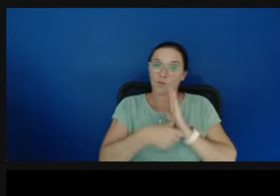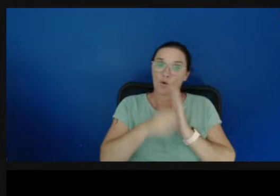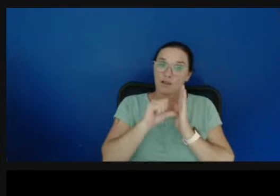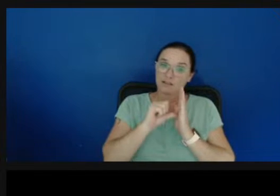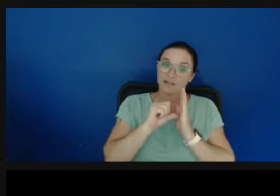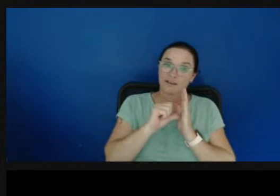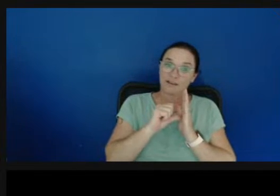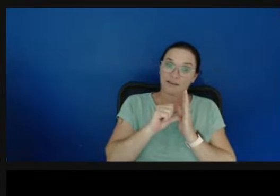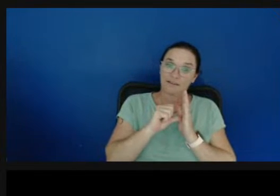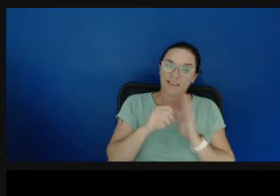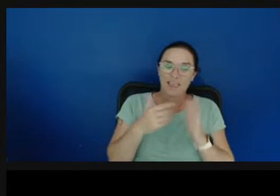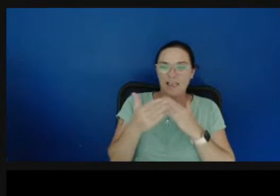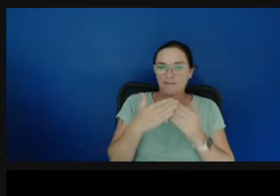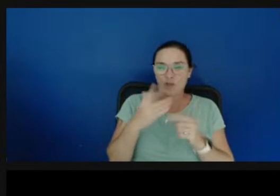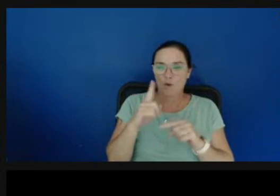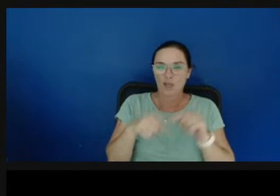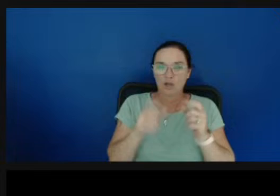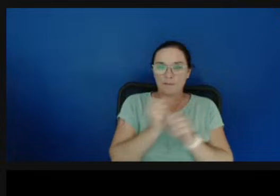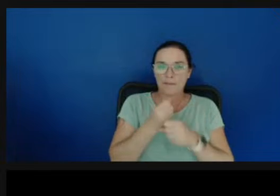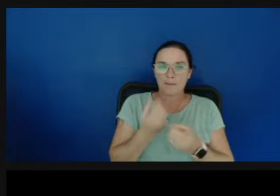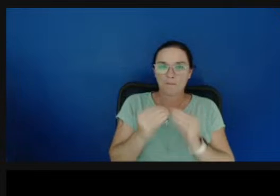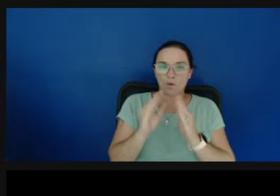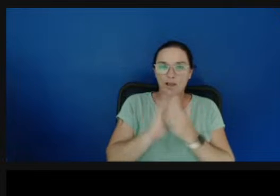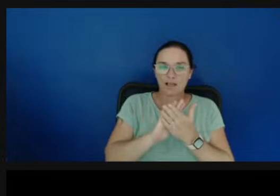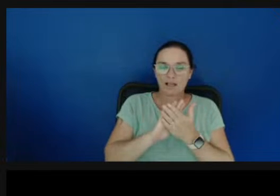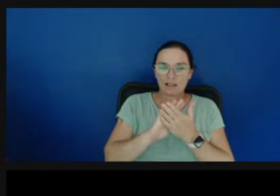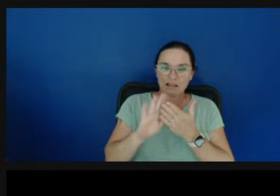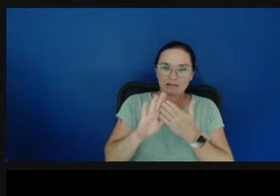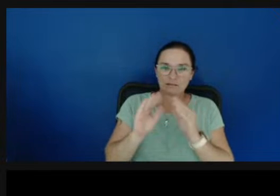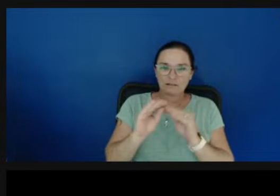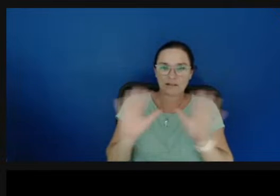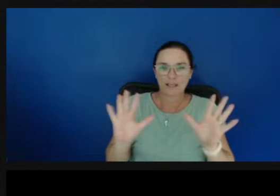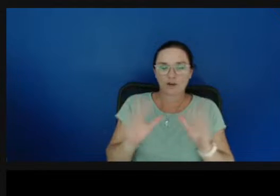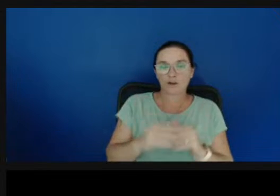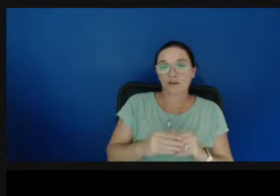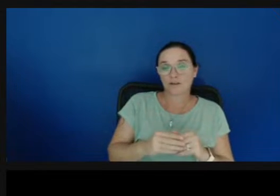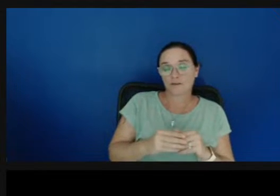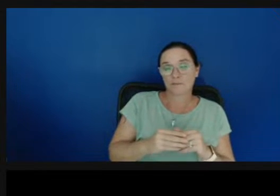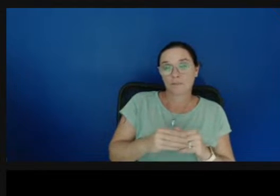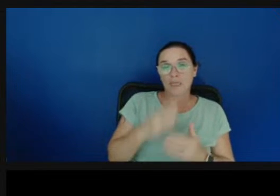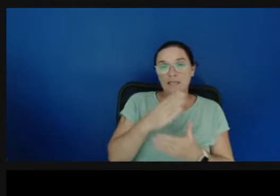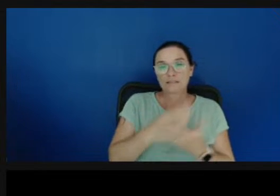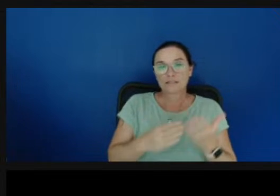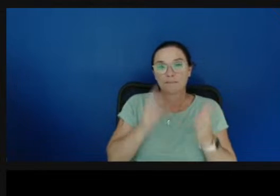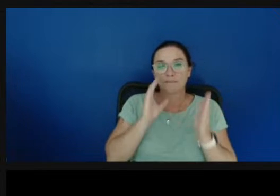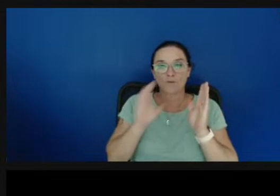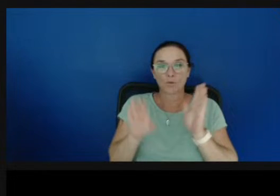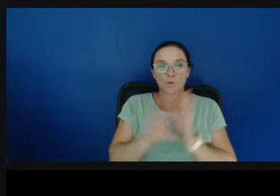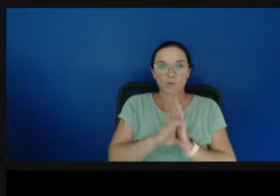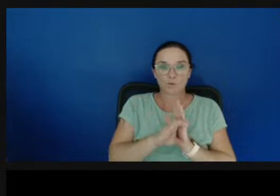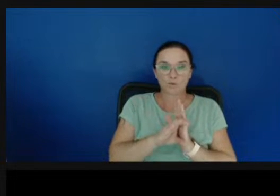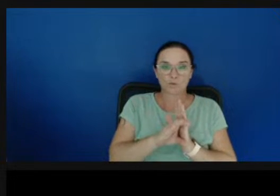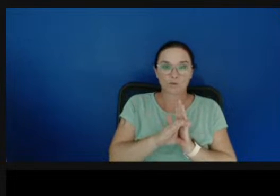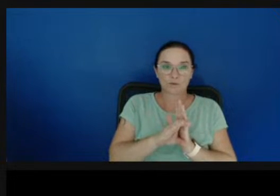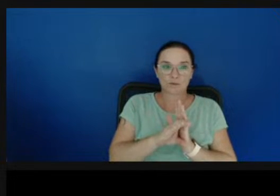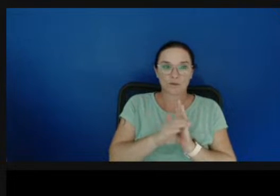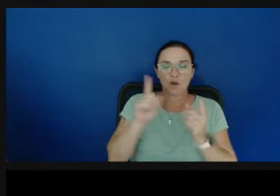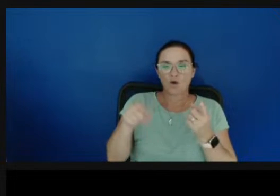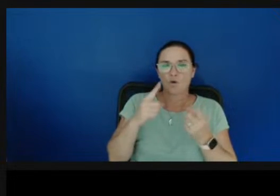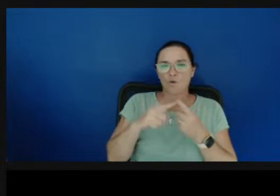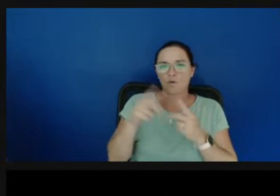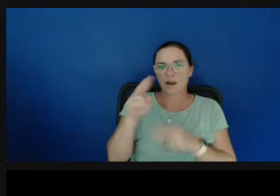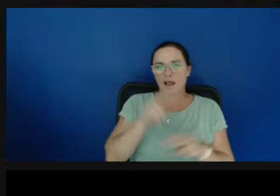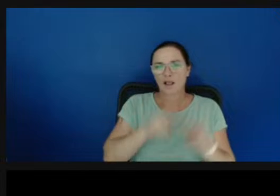up. That's impressive to be out there and be able to do that. Some of the photos, when I look at them